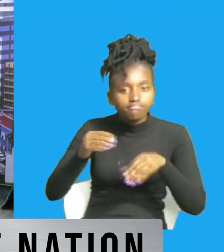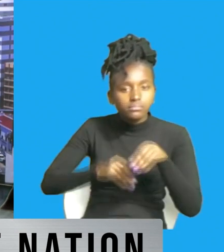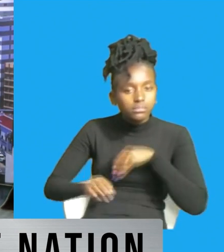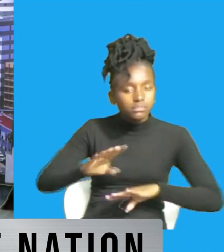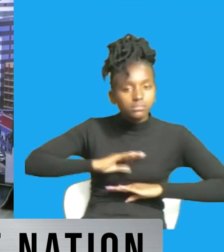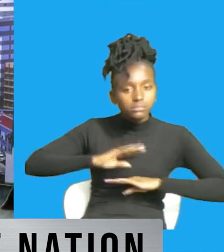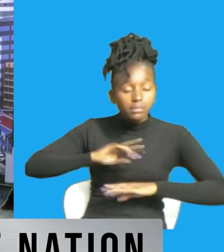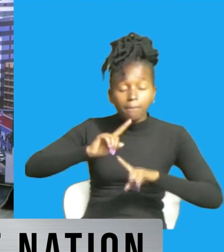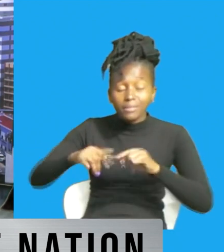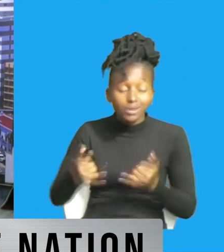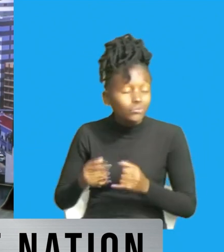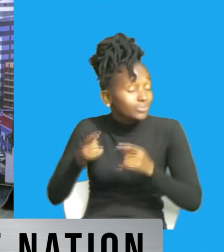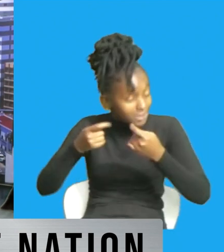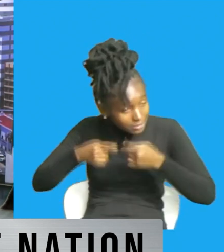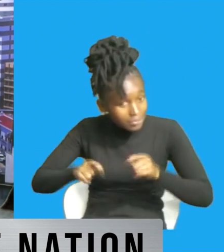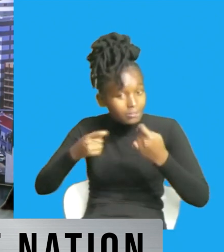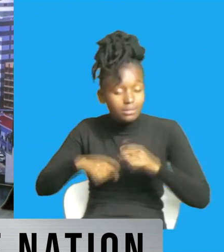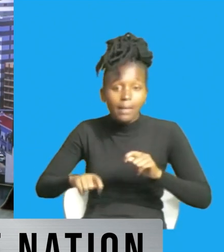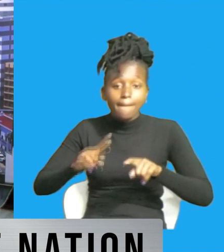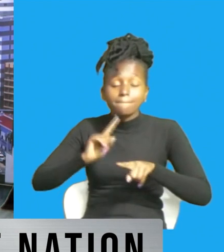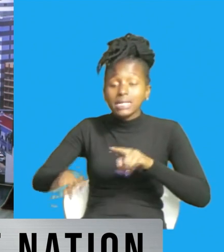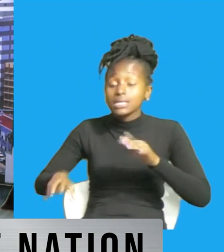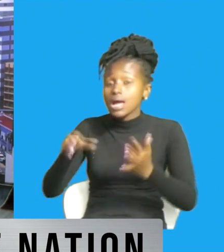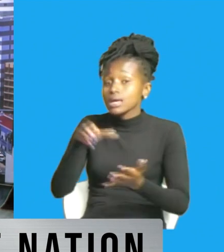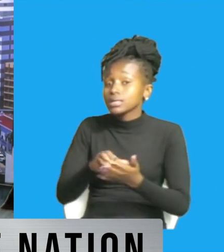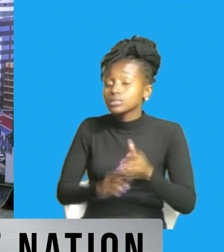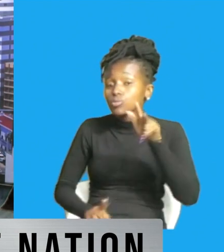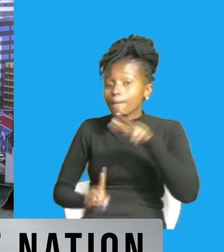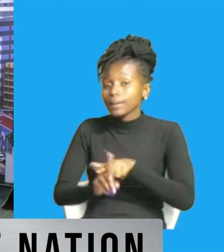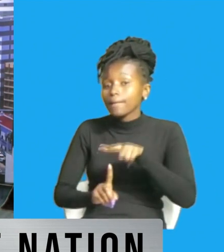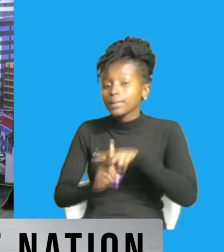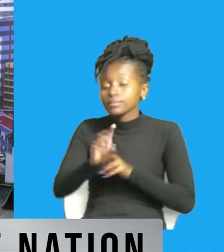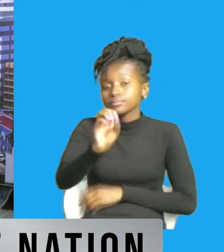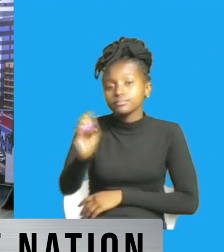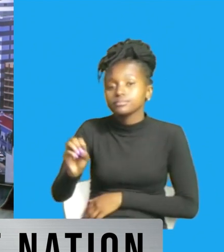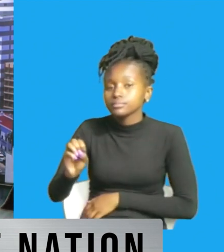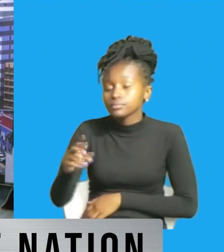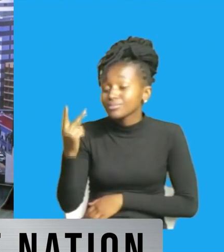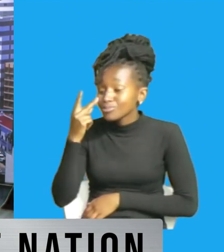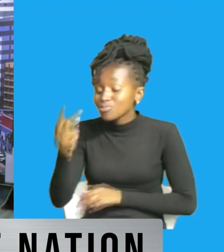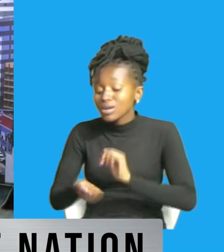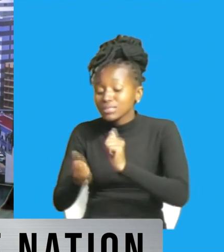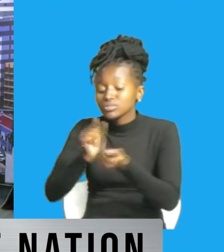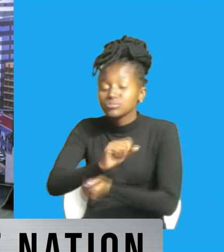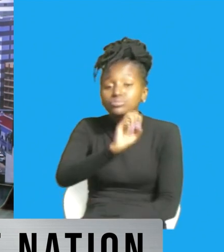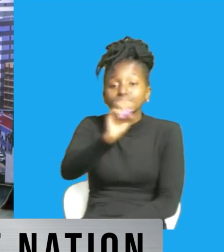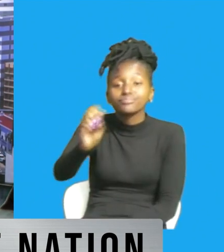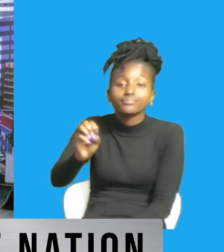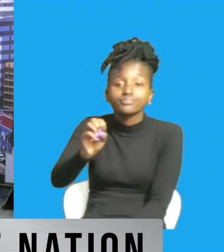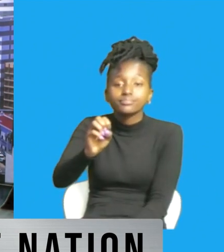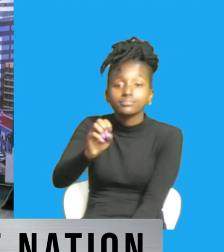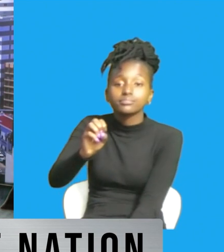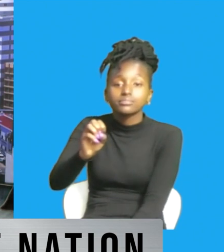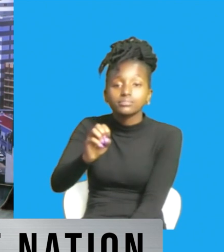not been coming up, yes. But Jona, we have not seen anything that has changed. Hakuna kitu wamefanya